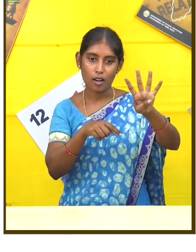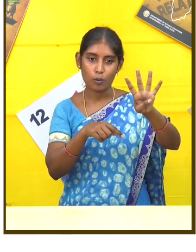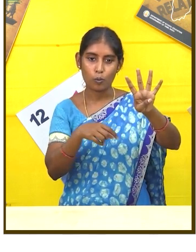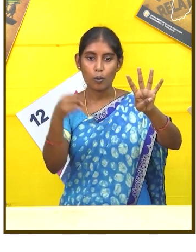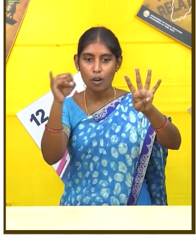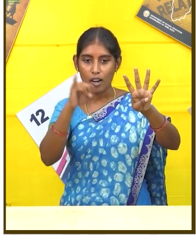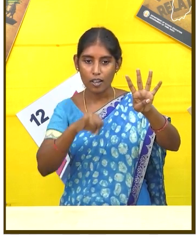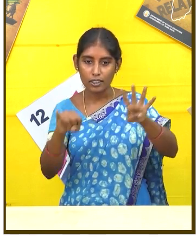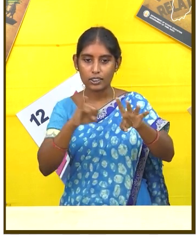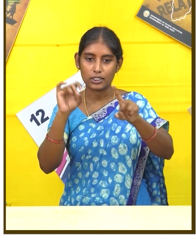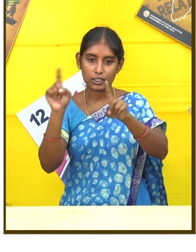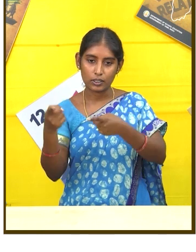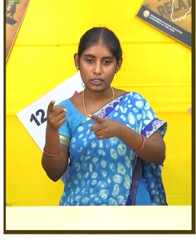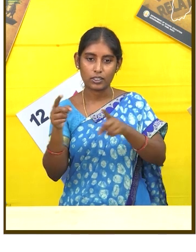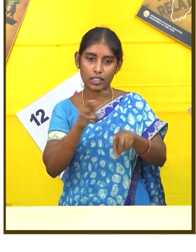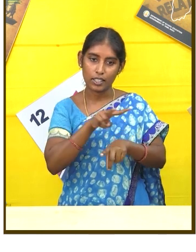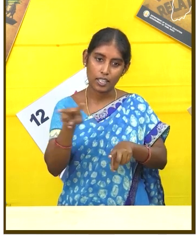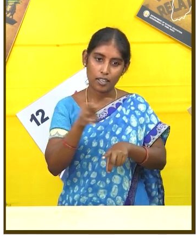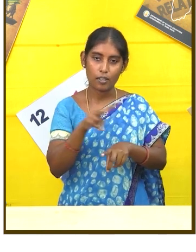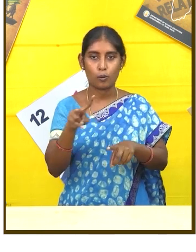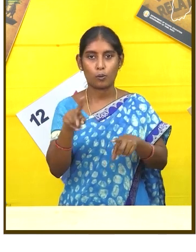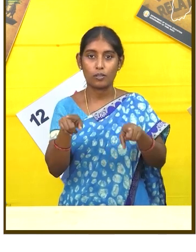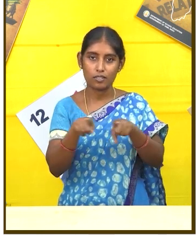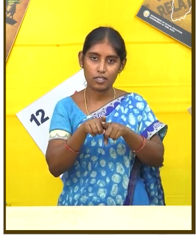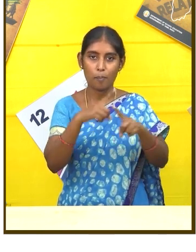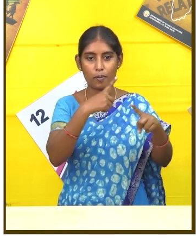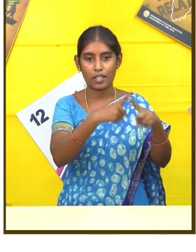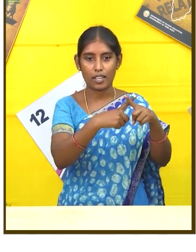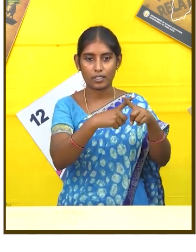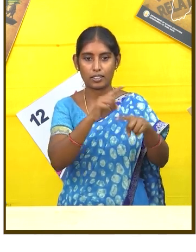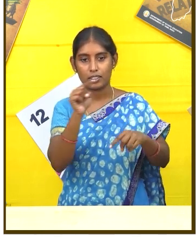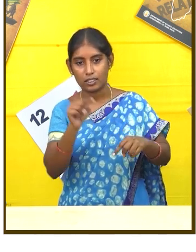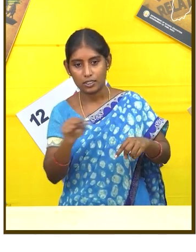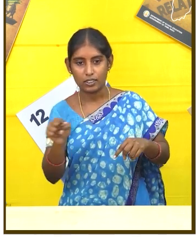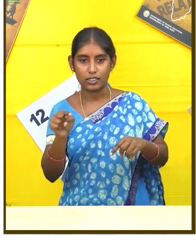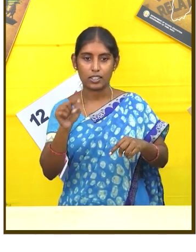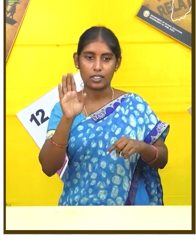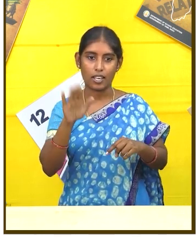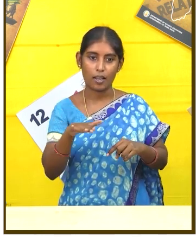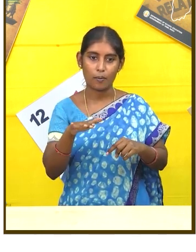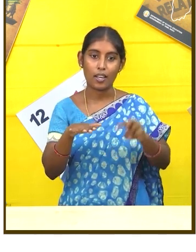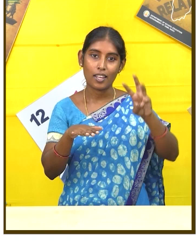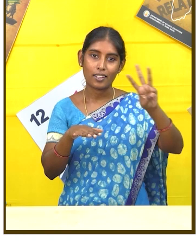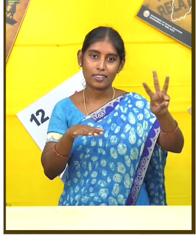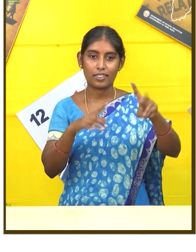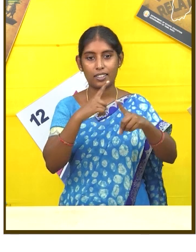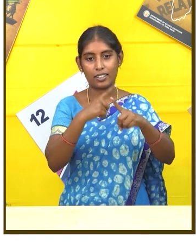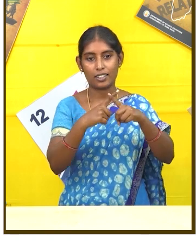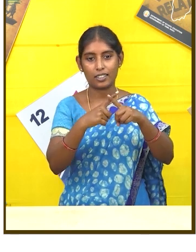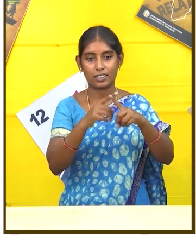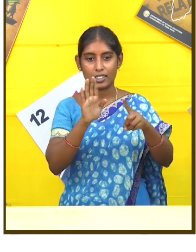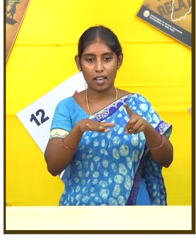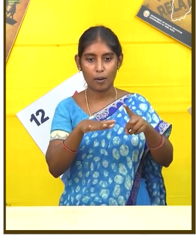at the equation 6 and see that both are contains 3x, 3x are quite simple,